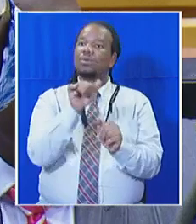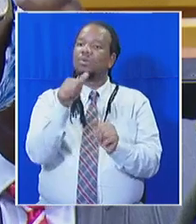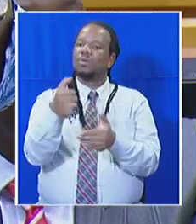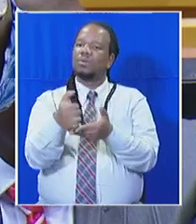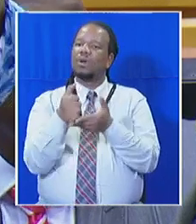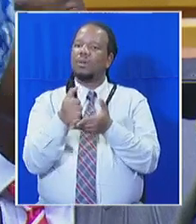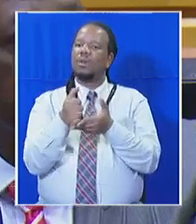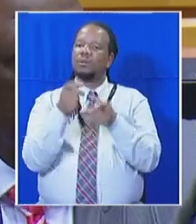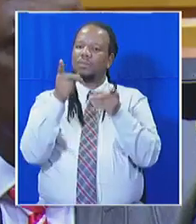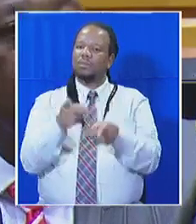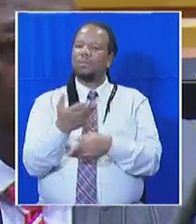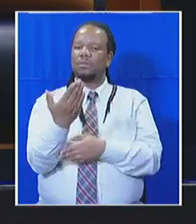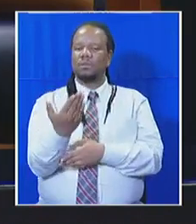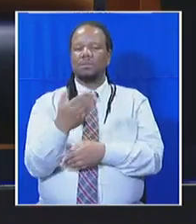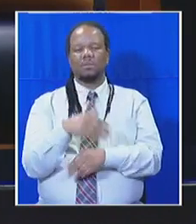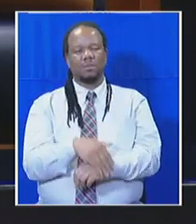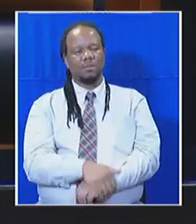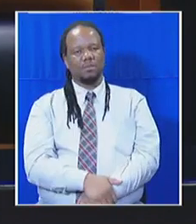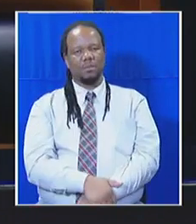on that matter.